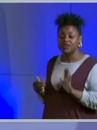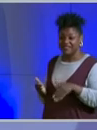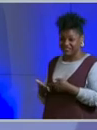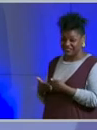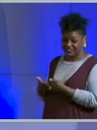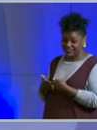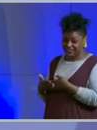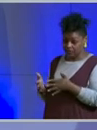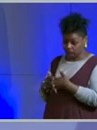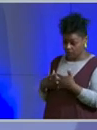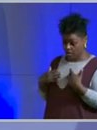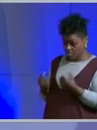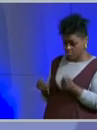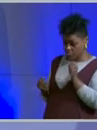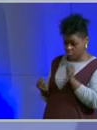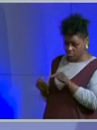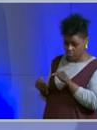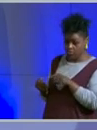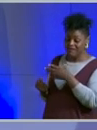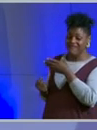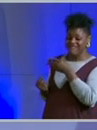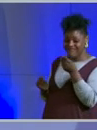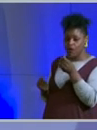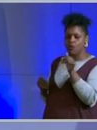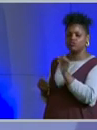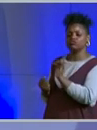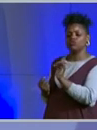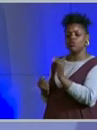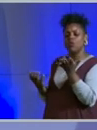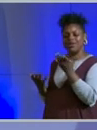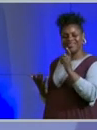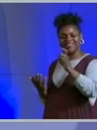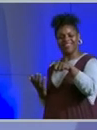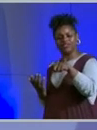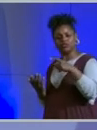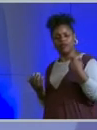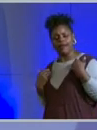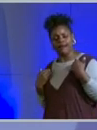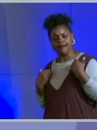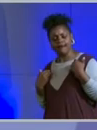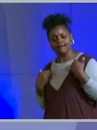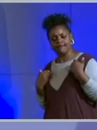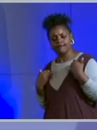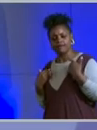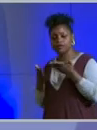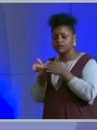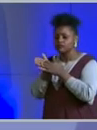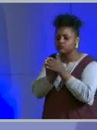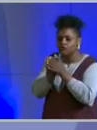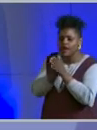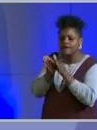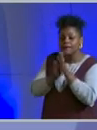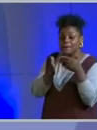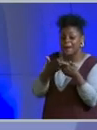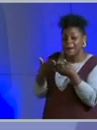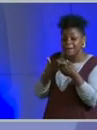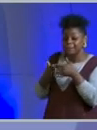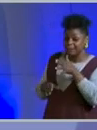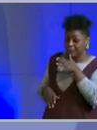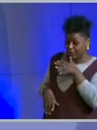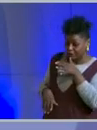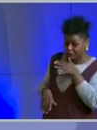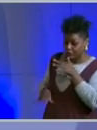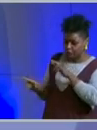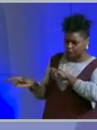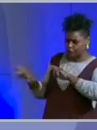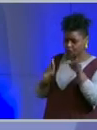will also focus on what we need to have thriving babies and families and kids ready to learn at the age of 5. So